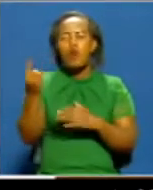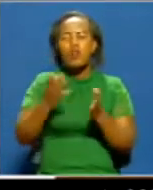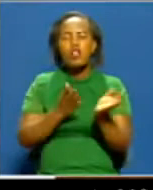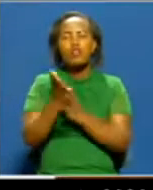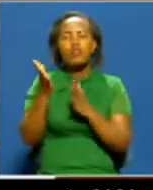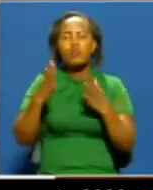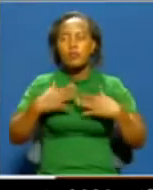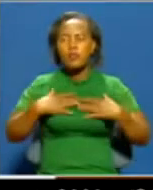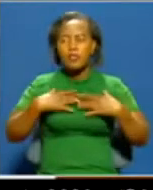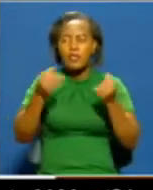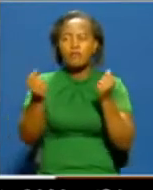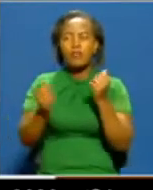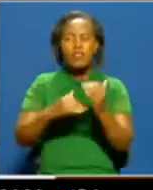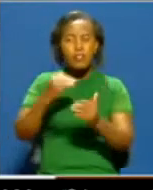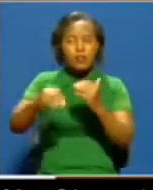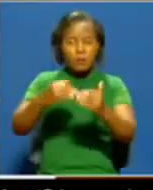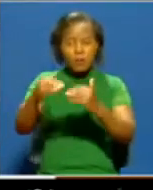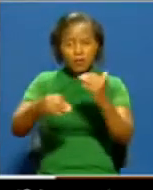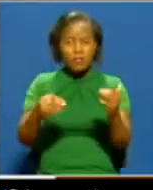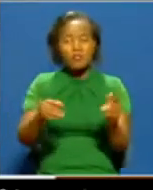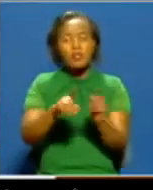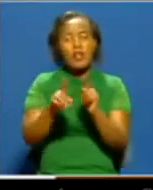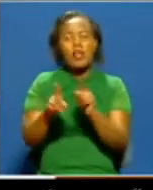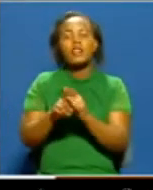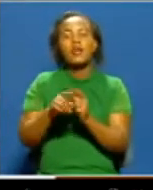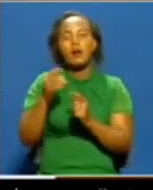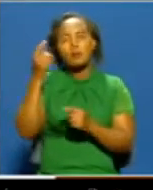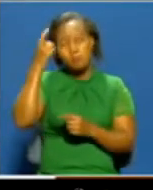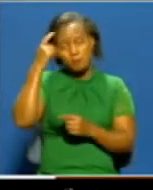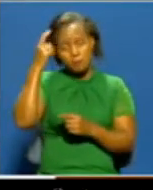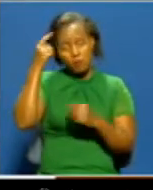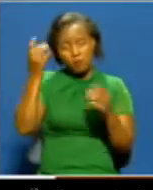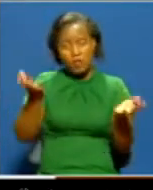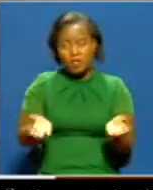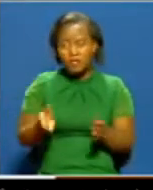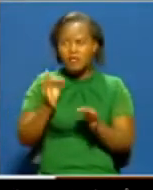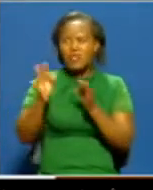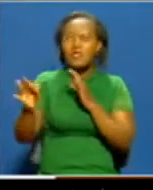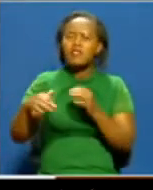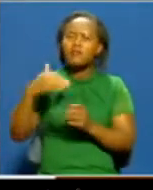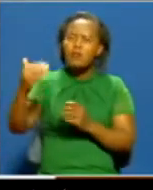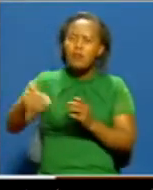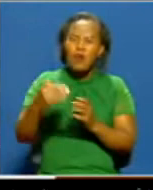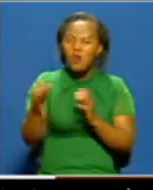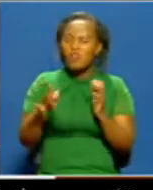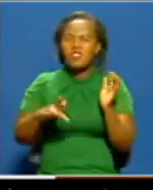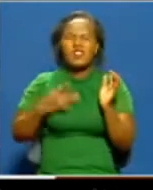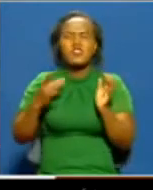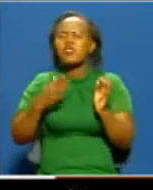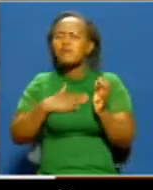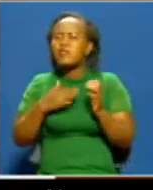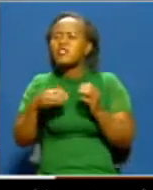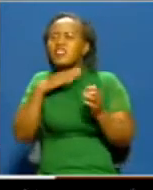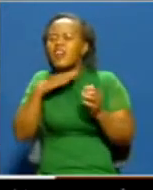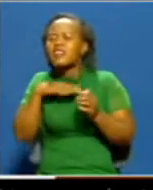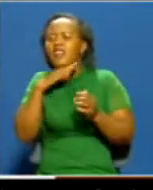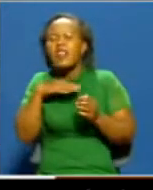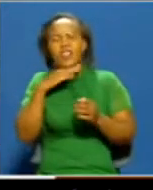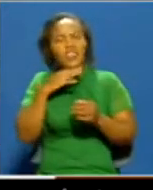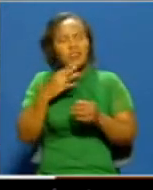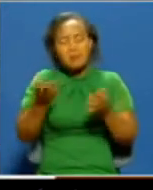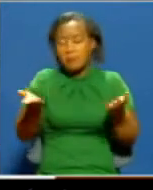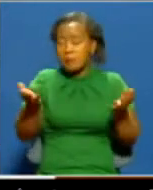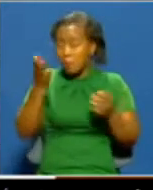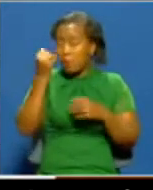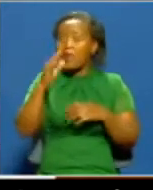and the mentality of this person. Yes. So if I keep on feeling that I'm going to die, I'm really going to die, because when you